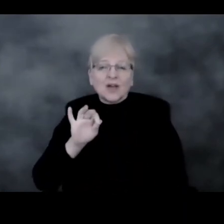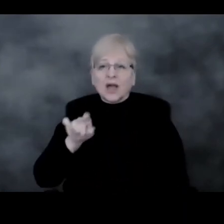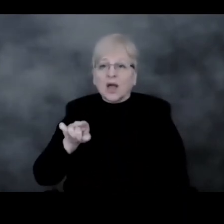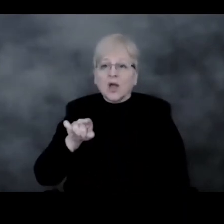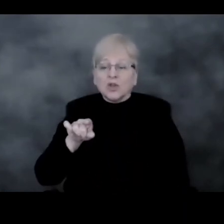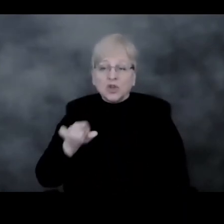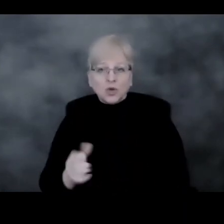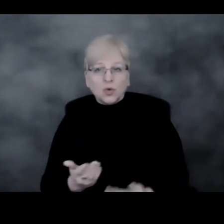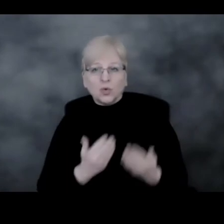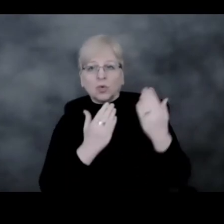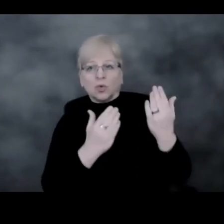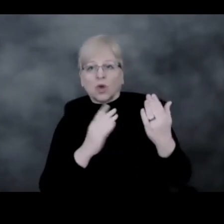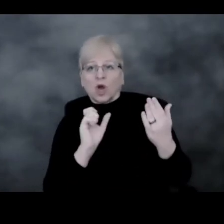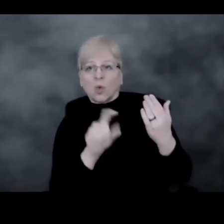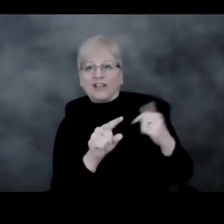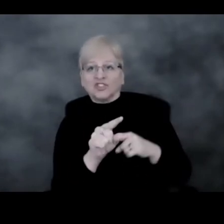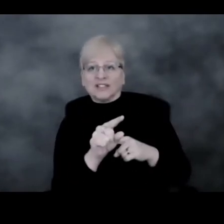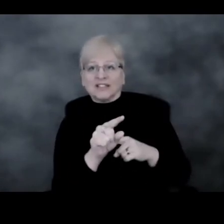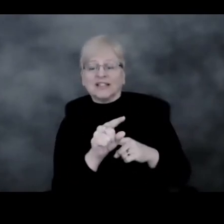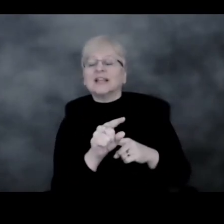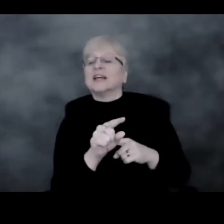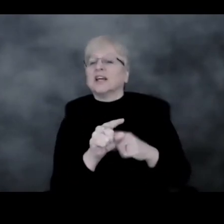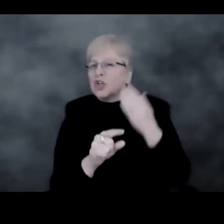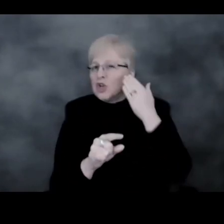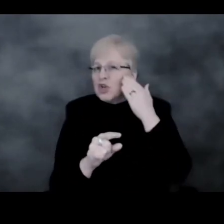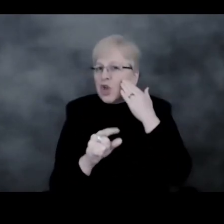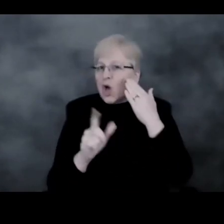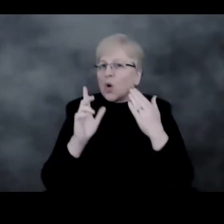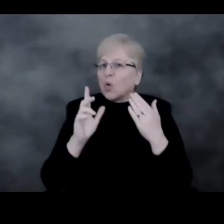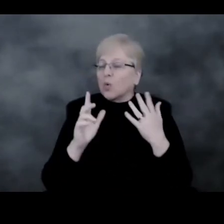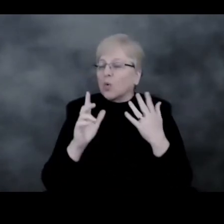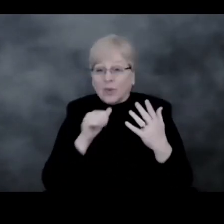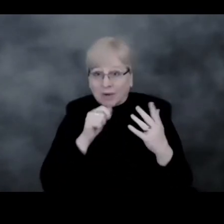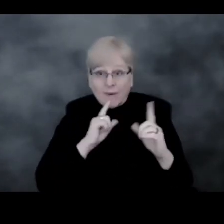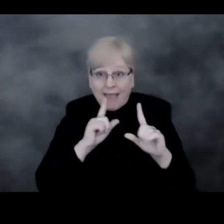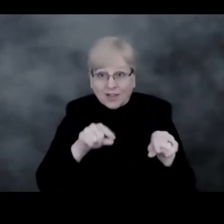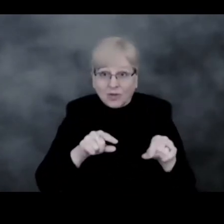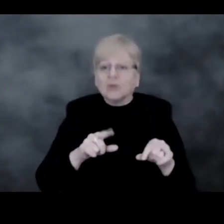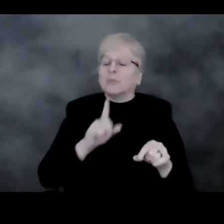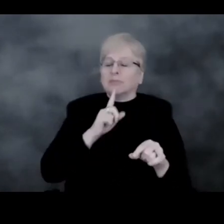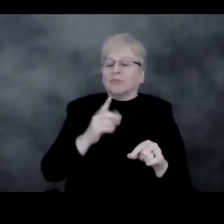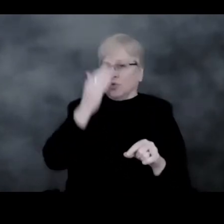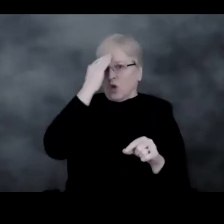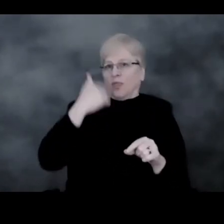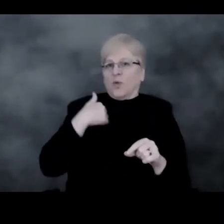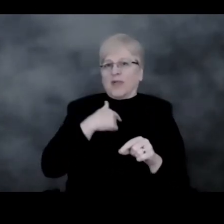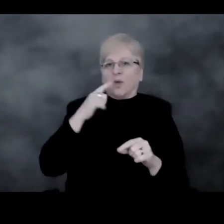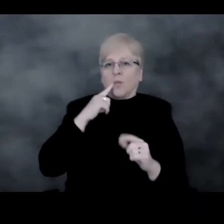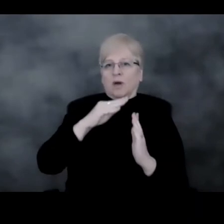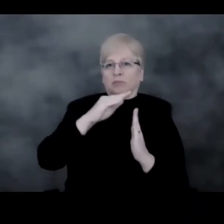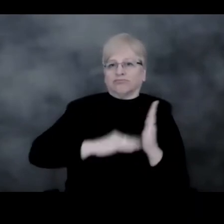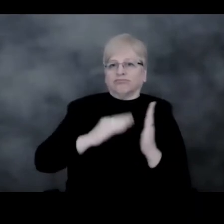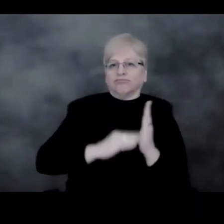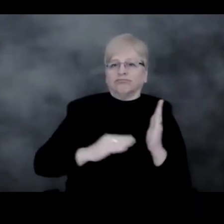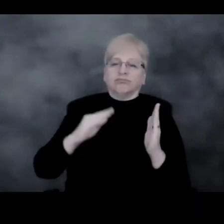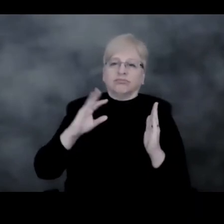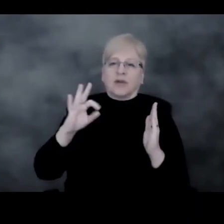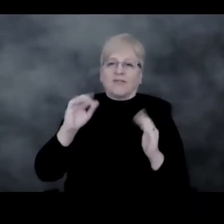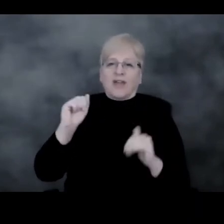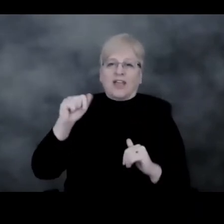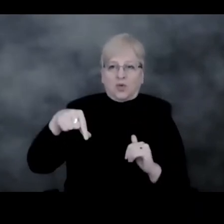to develop some FAQs, some best practices, so that as you go into your first virtual conference,